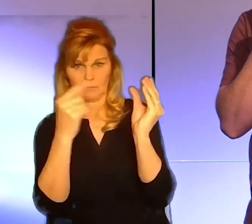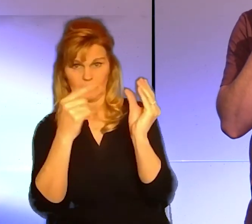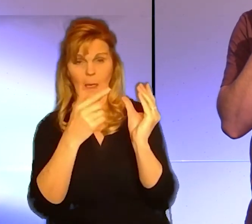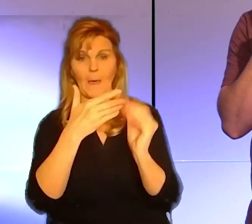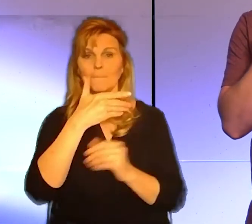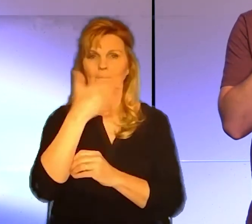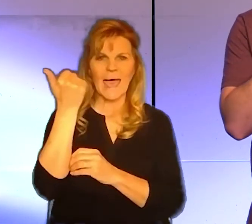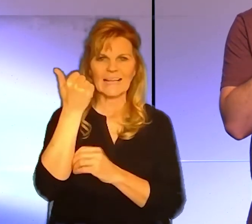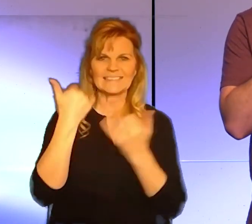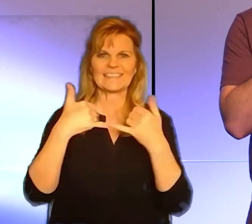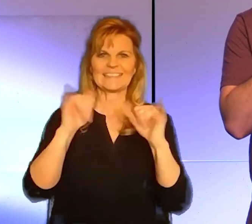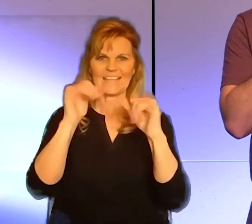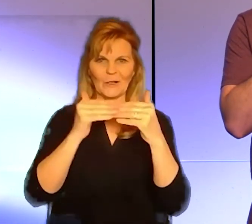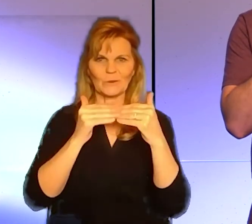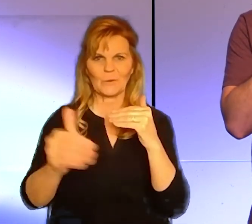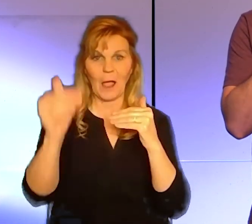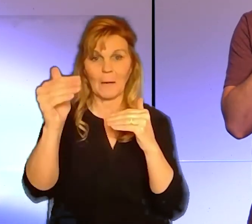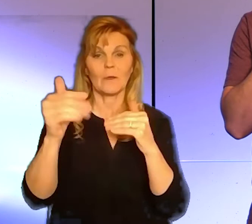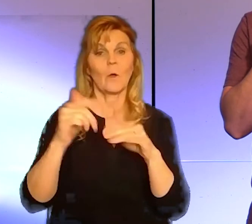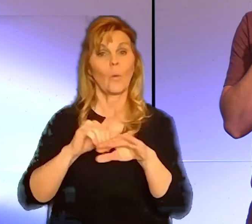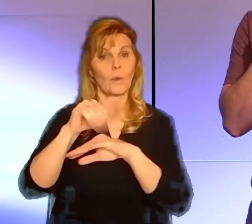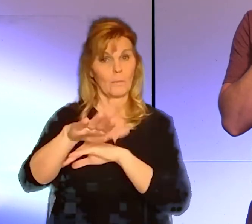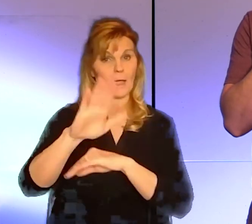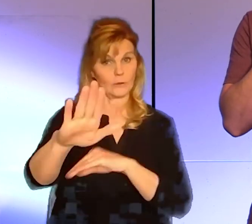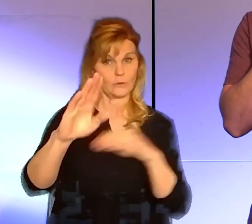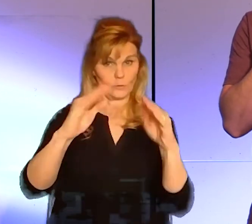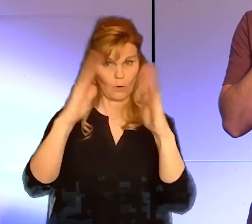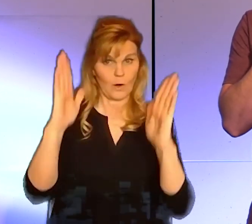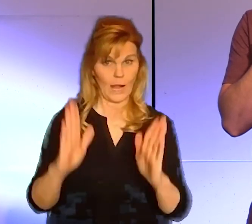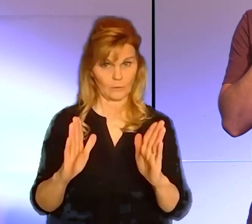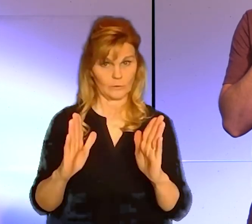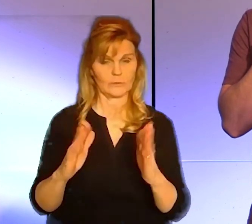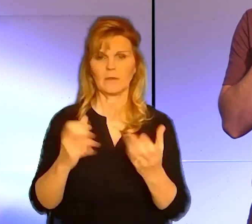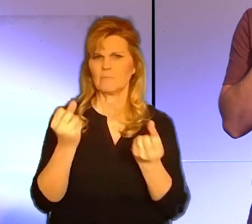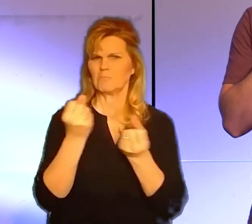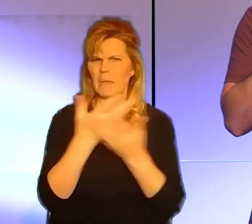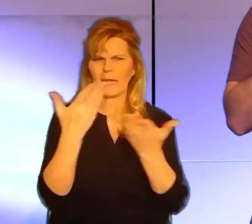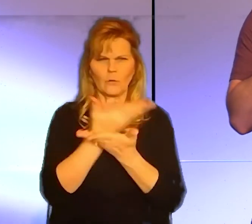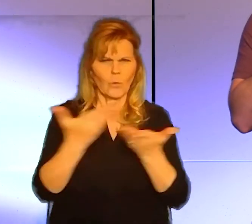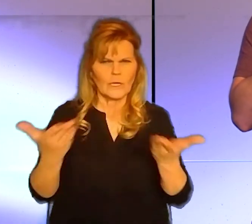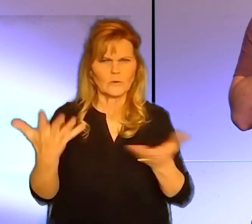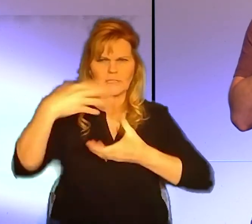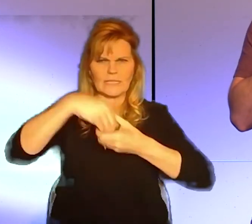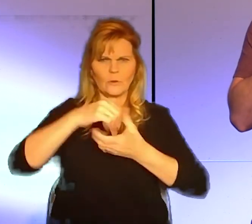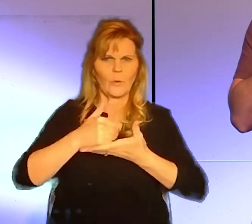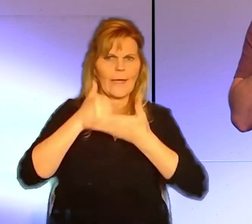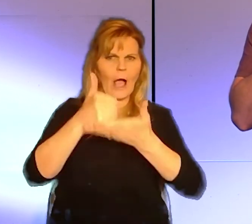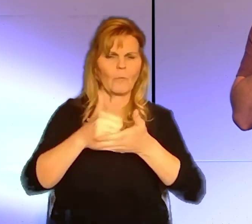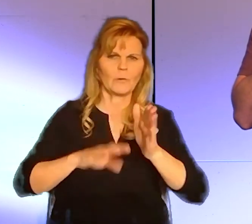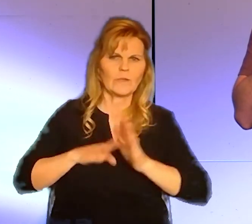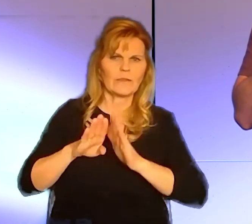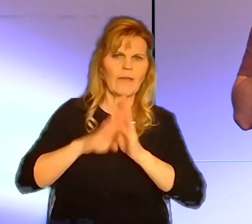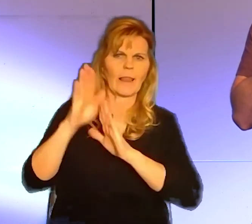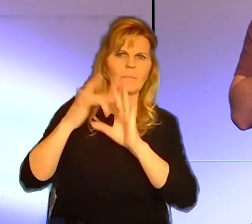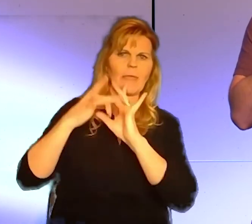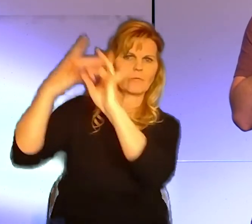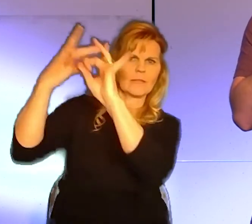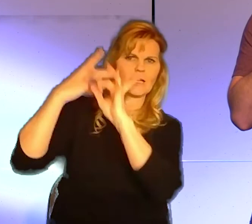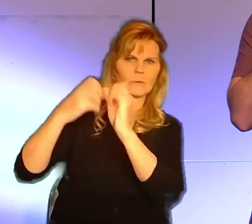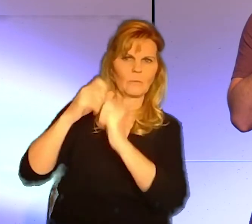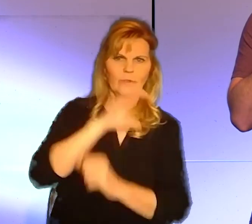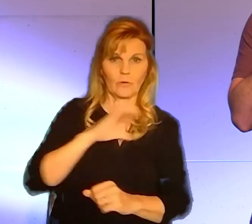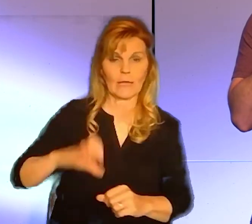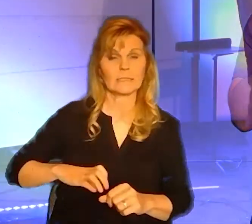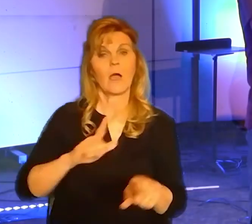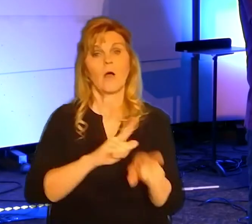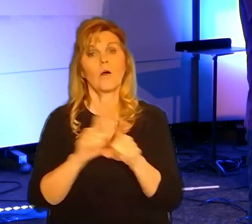come packets. We'll send this right to your mailbox, and this is full of resources to help you get going on that journey. Also want